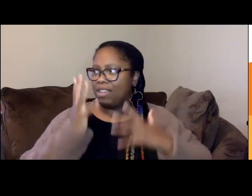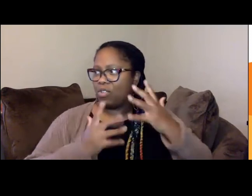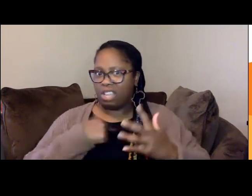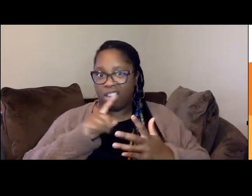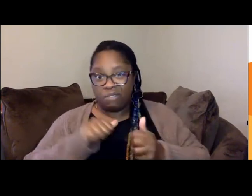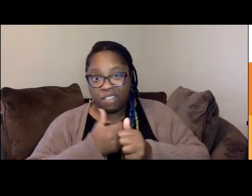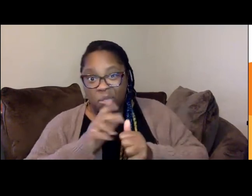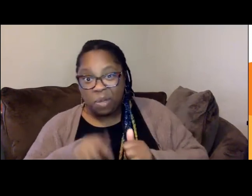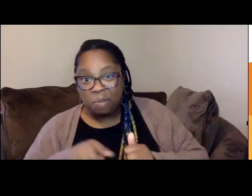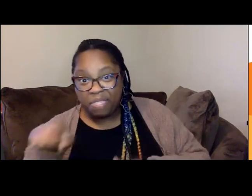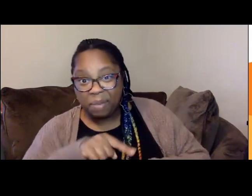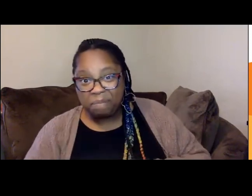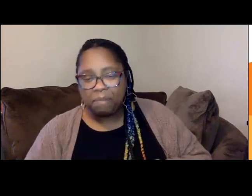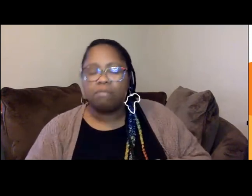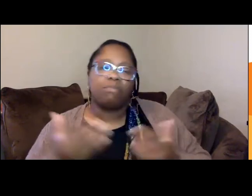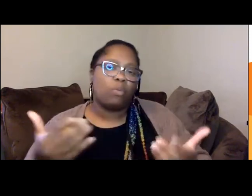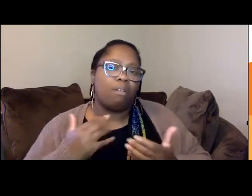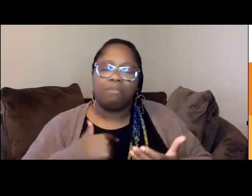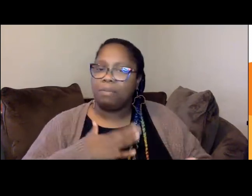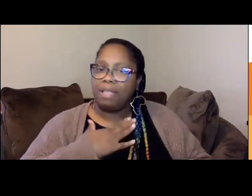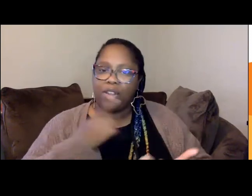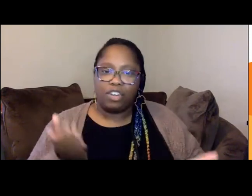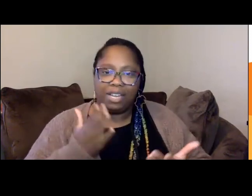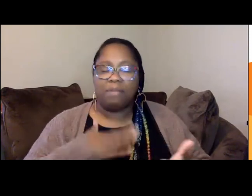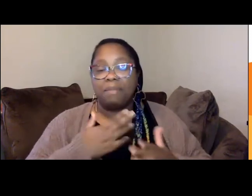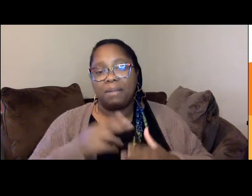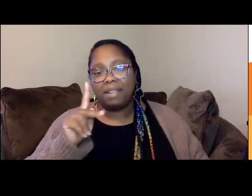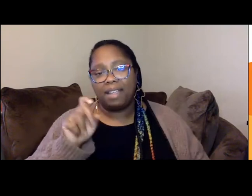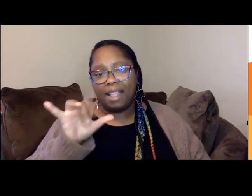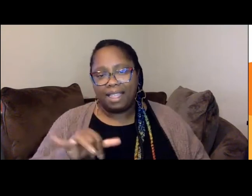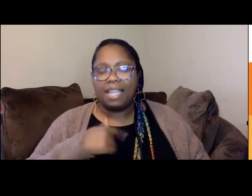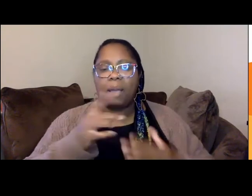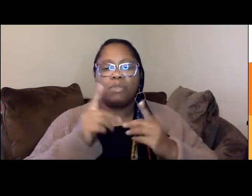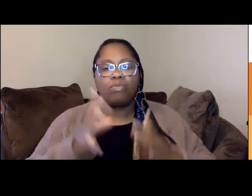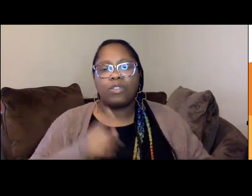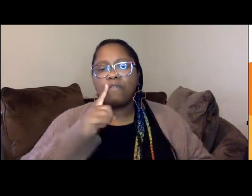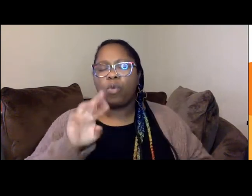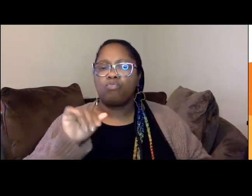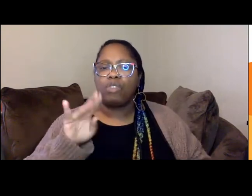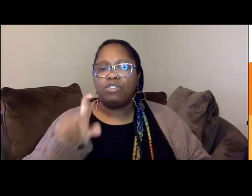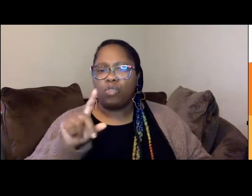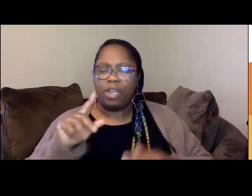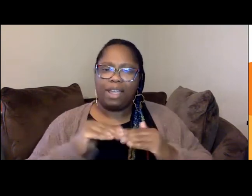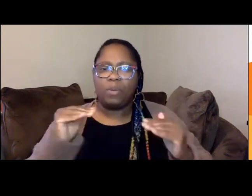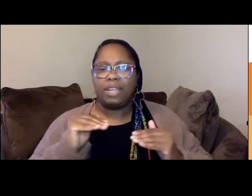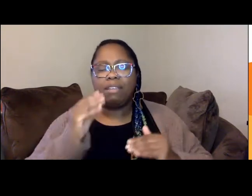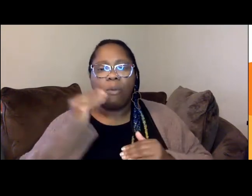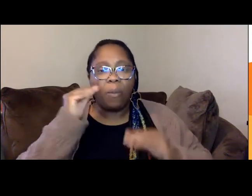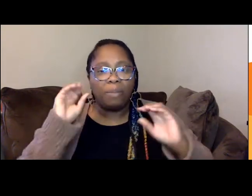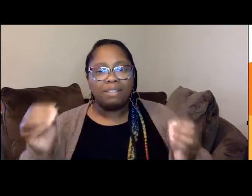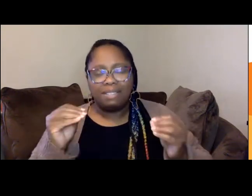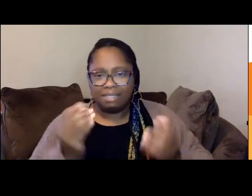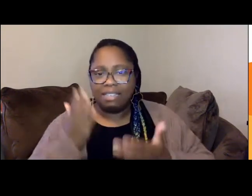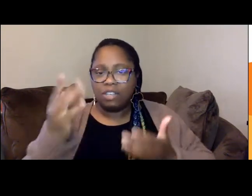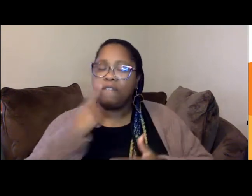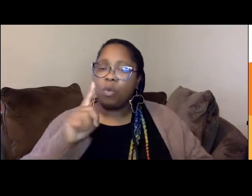them. Welcome. I'm so glad you're here. My name's Kelly. I'm the director of our Racial Equity and Homelessness Initiative here at Social